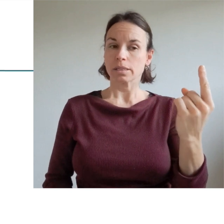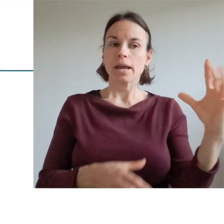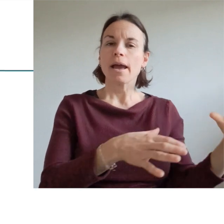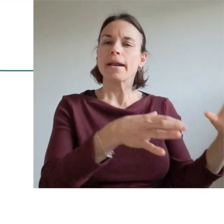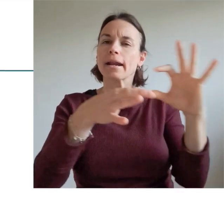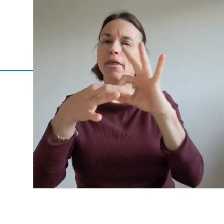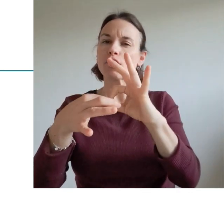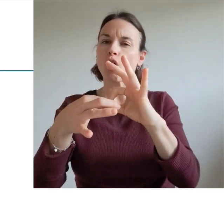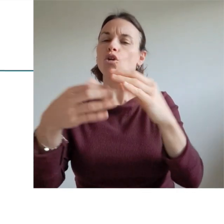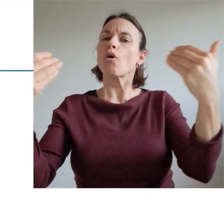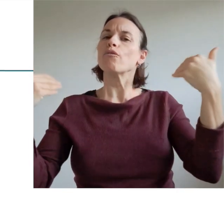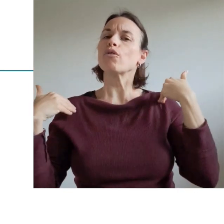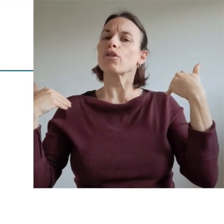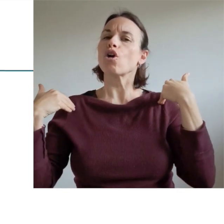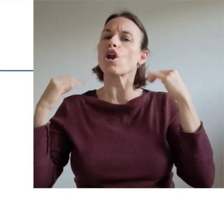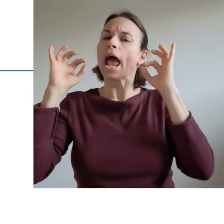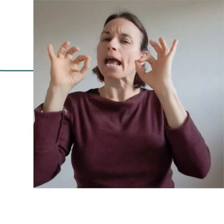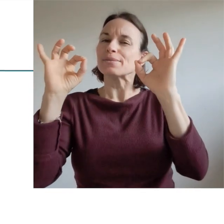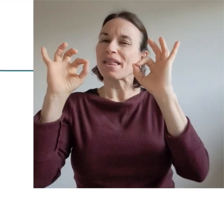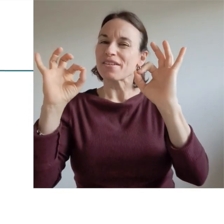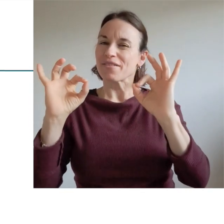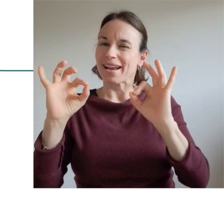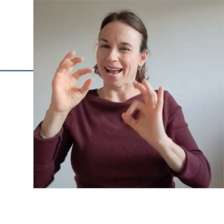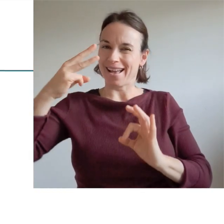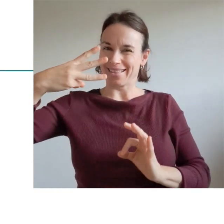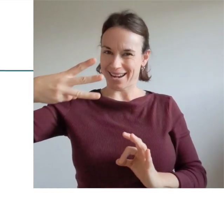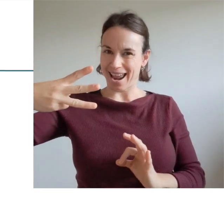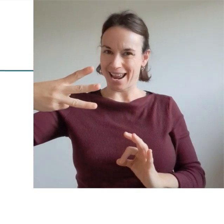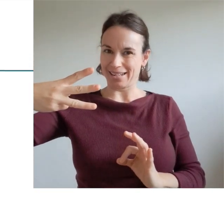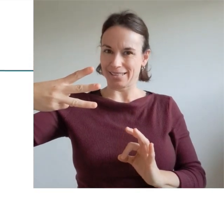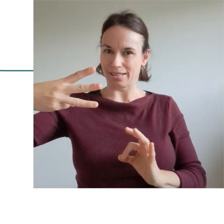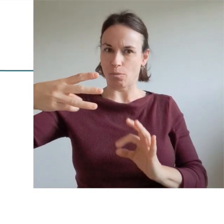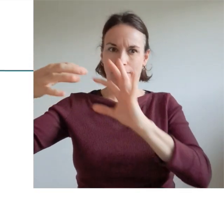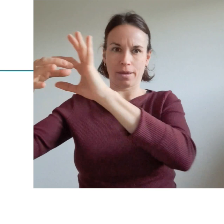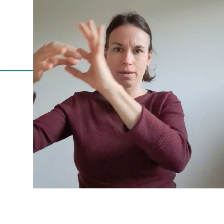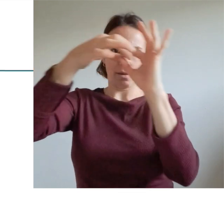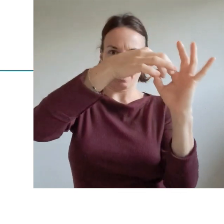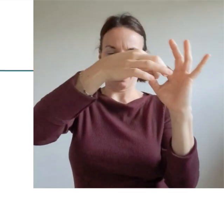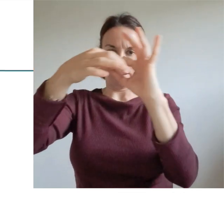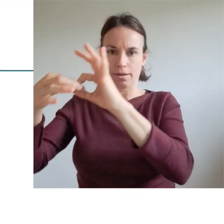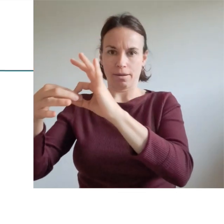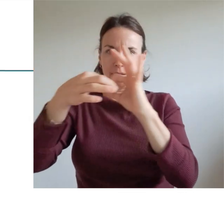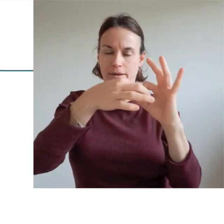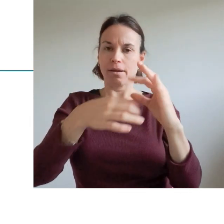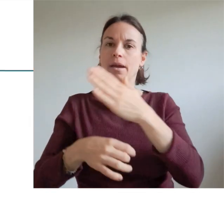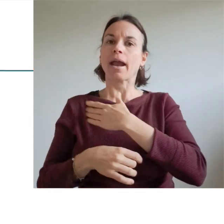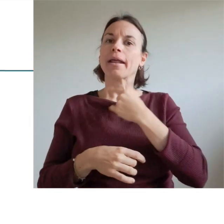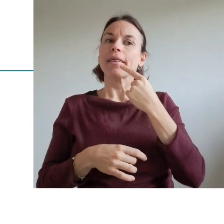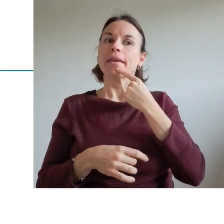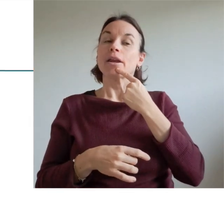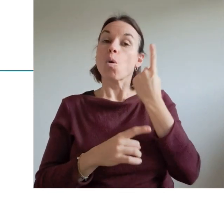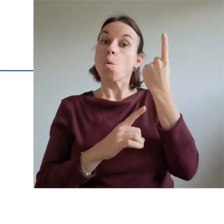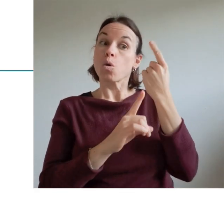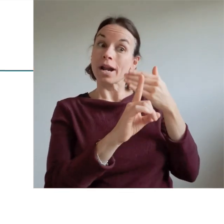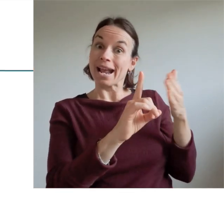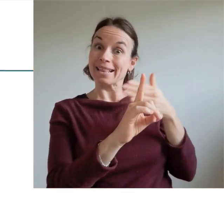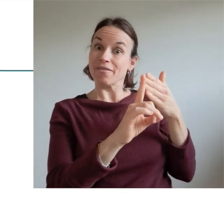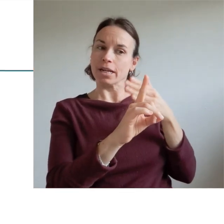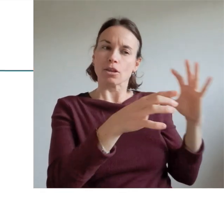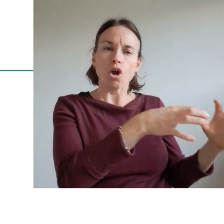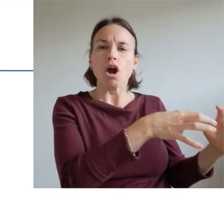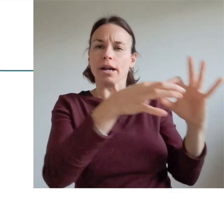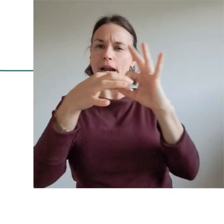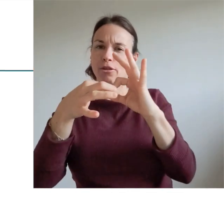One may wonder whether each of the signs corresponds to a specific function. Or to put it differently, if there